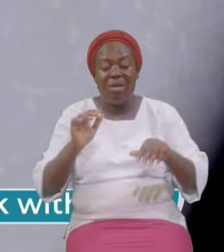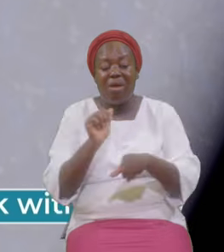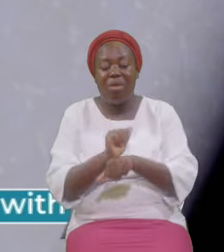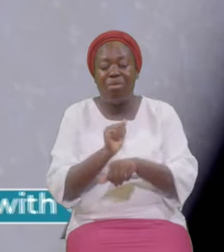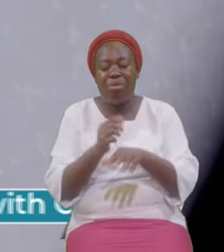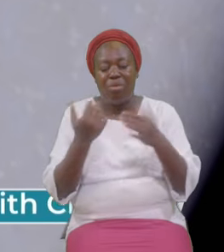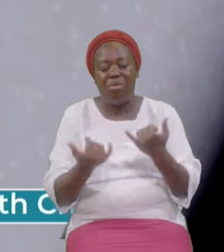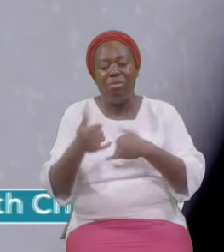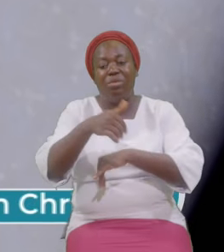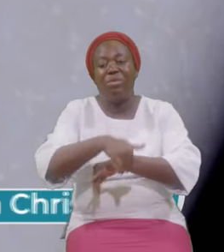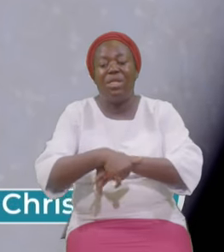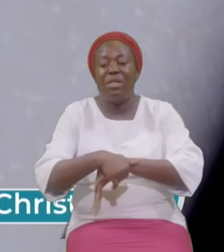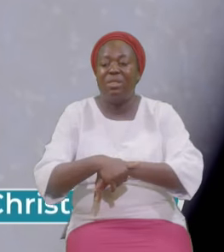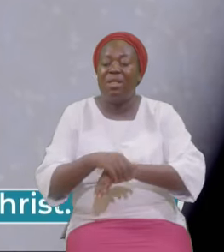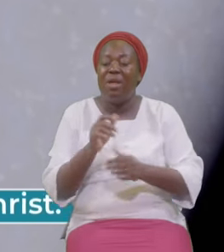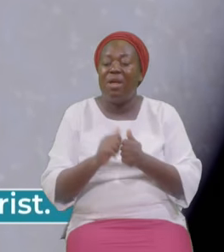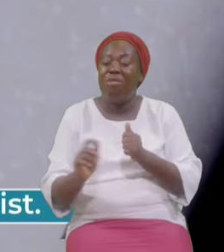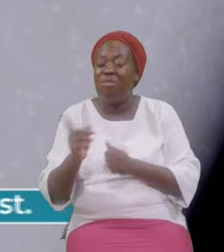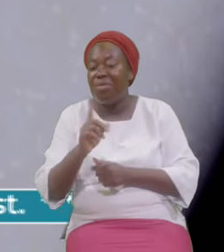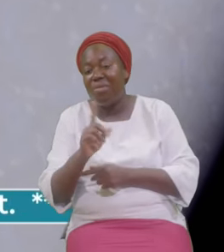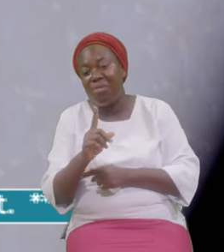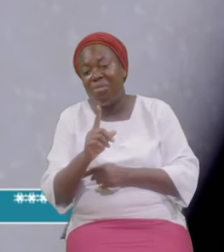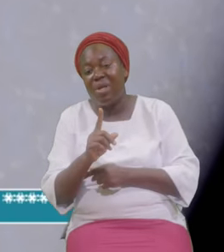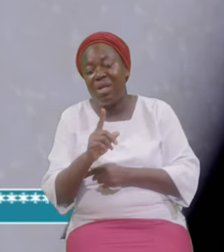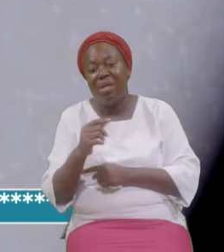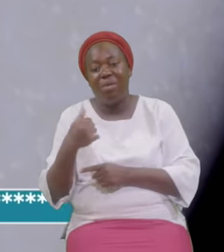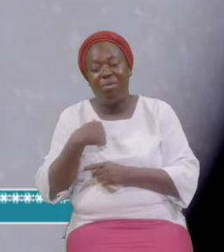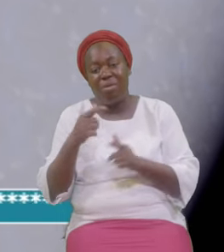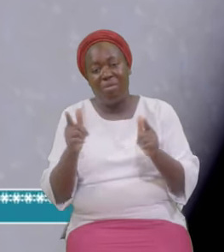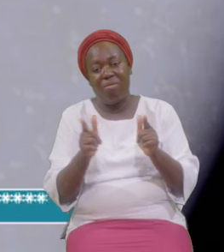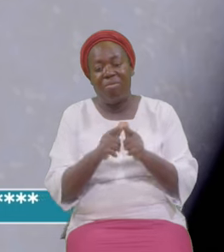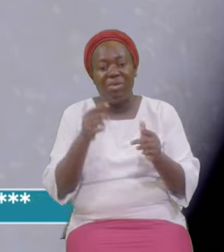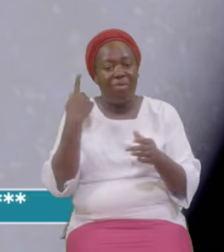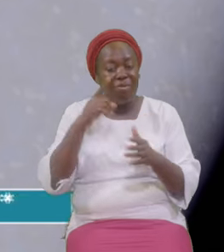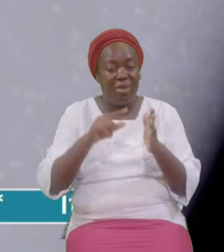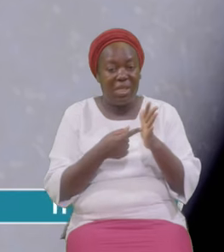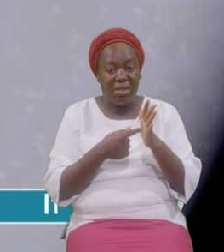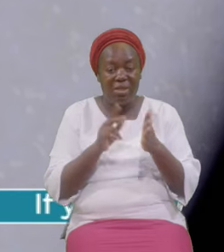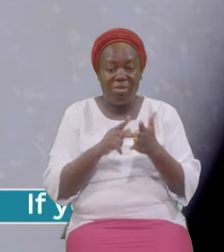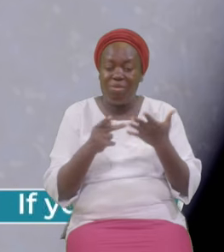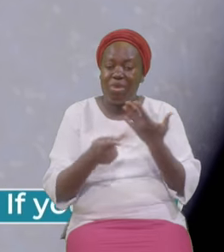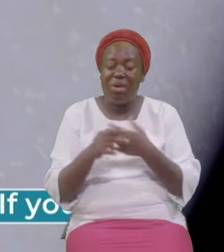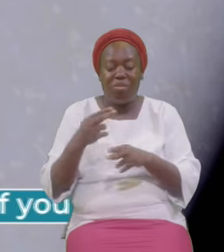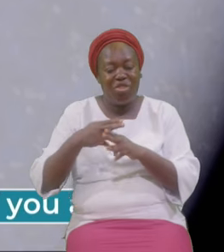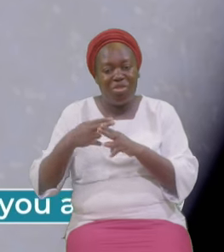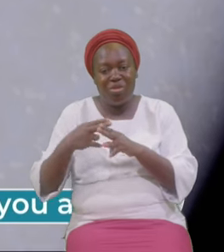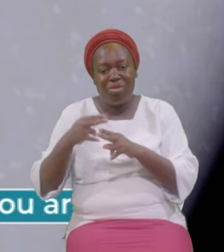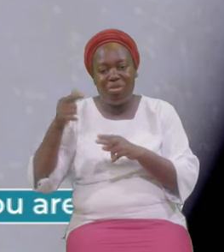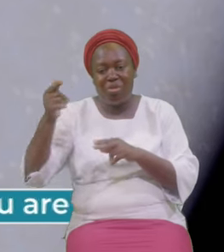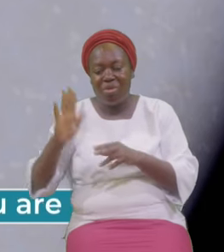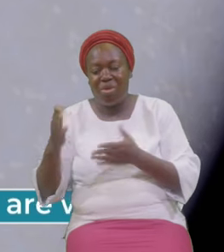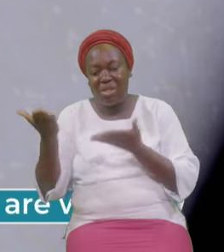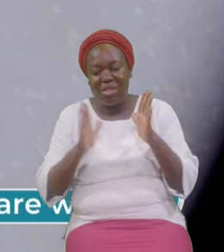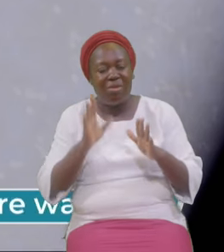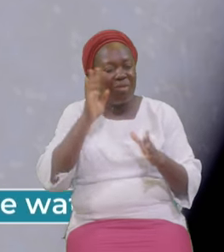and everywhere we've gathered for this program. Very soon, God's servant will be coming. Make